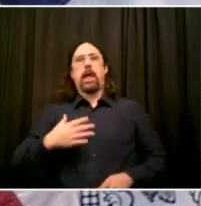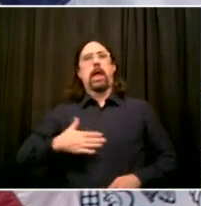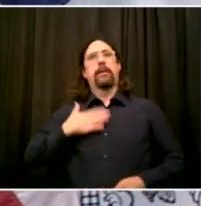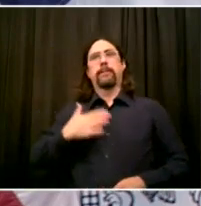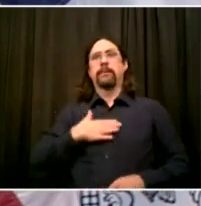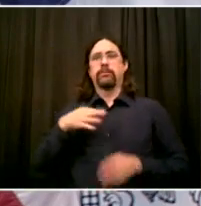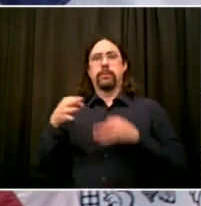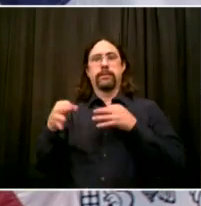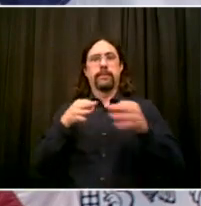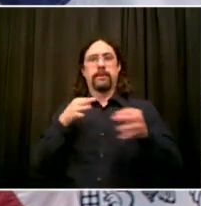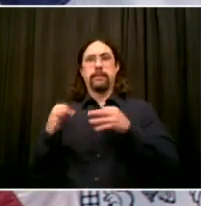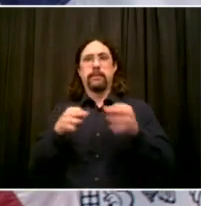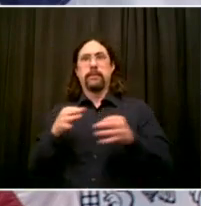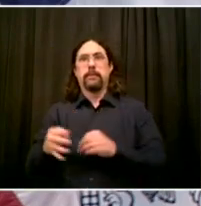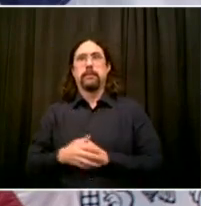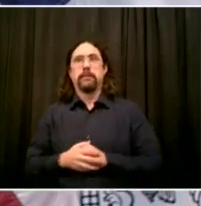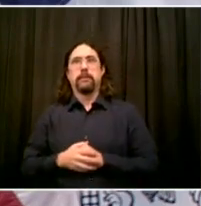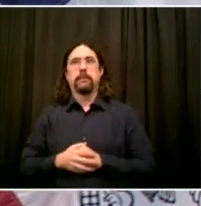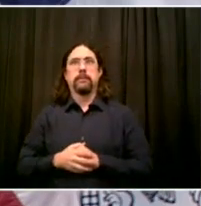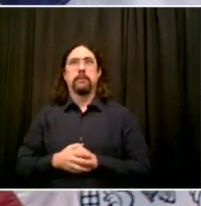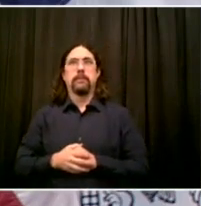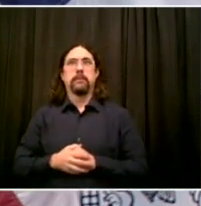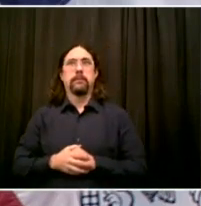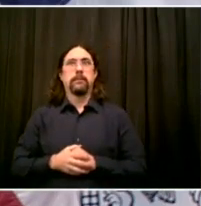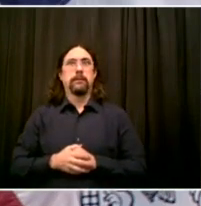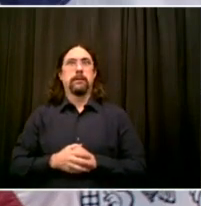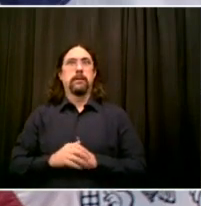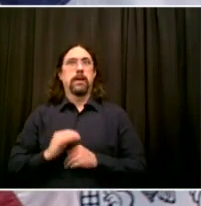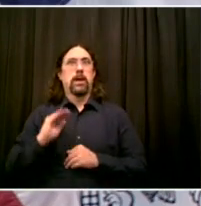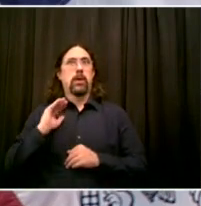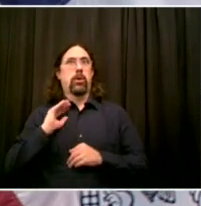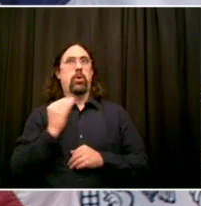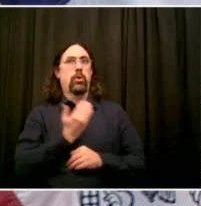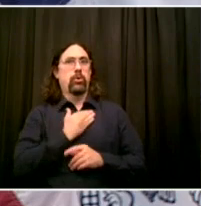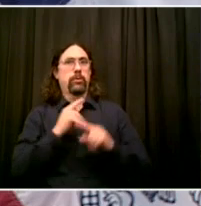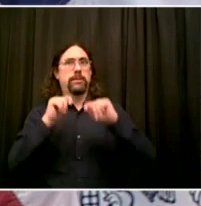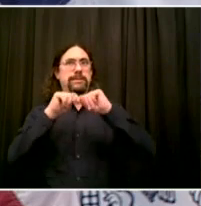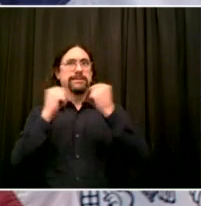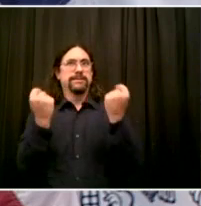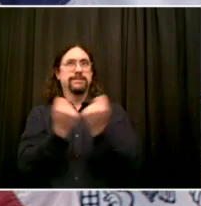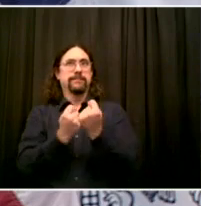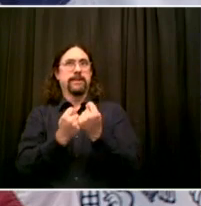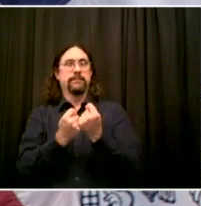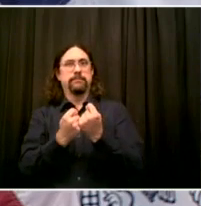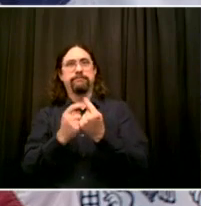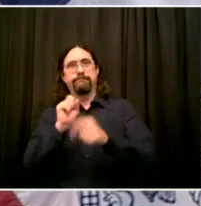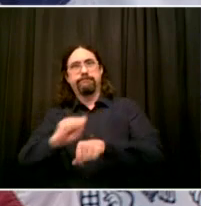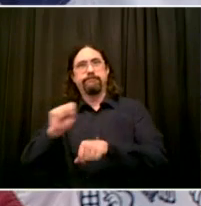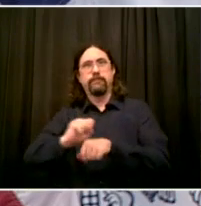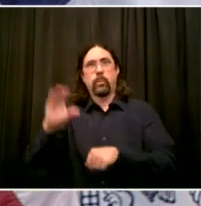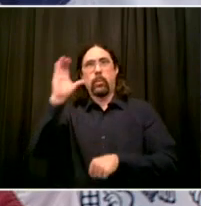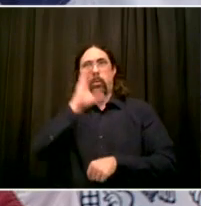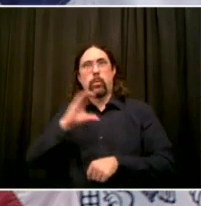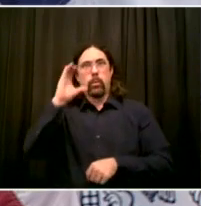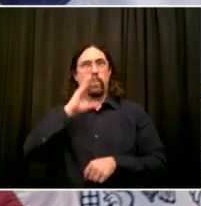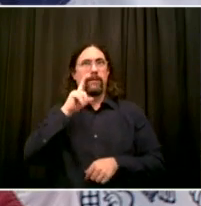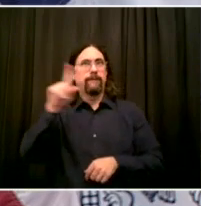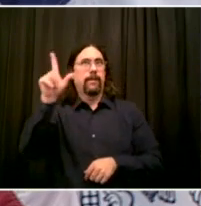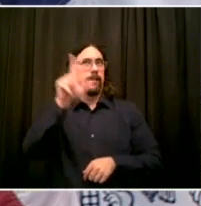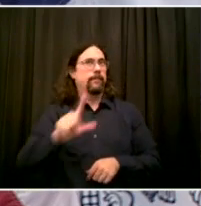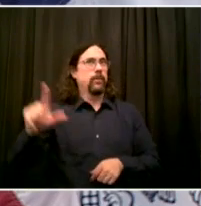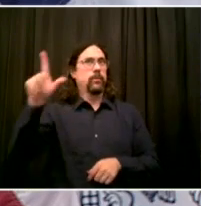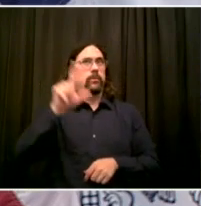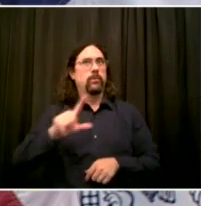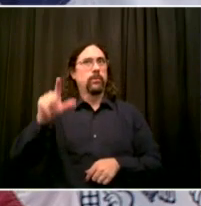with, as you said earlier, sir, not-for-profits, libraries, business communities,